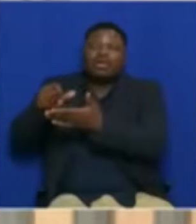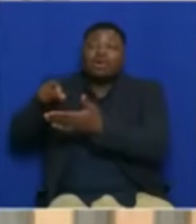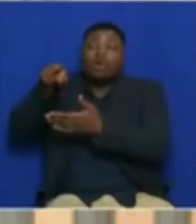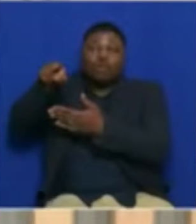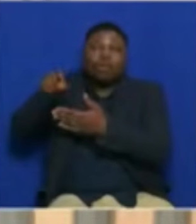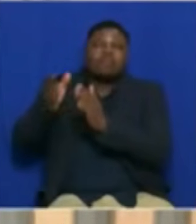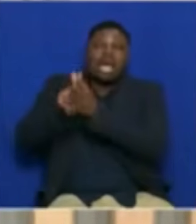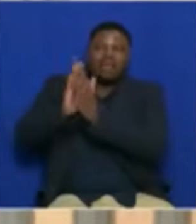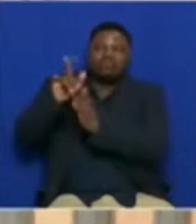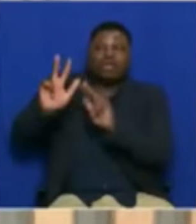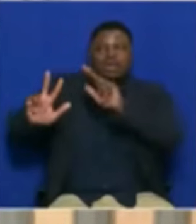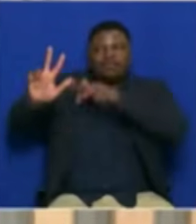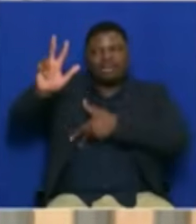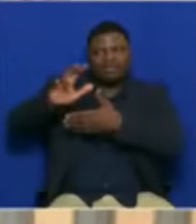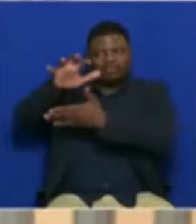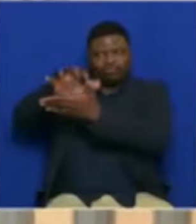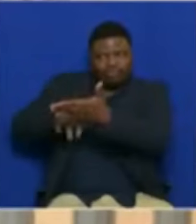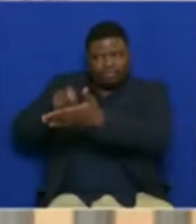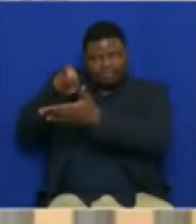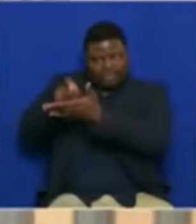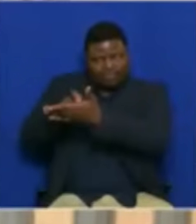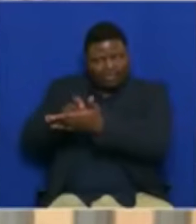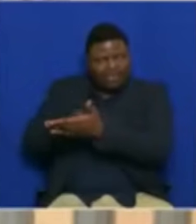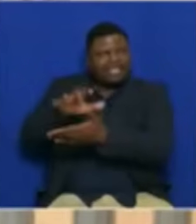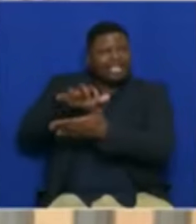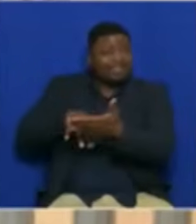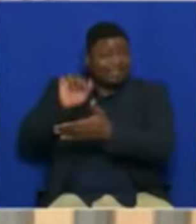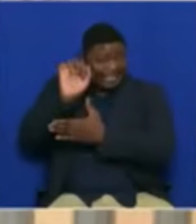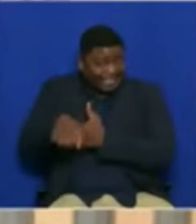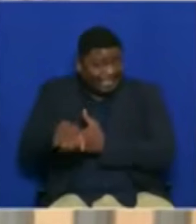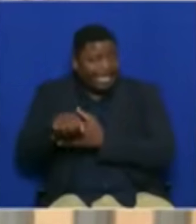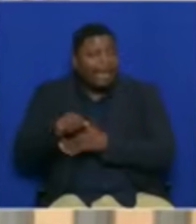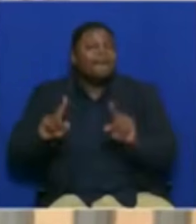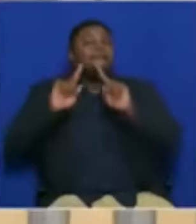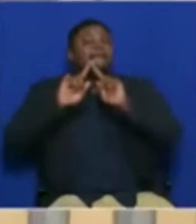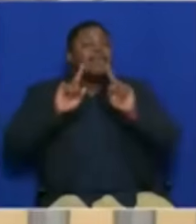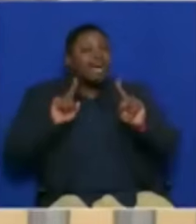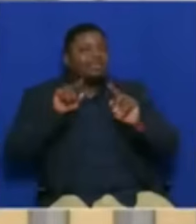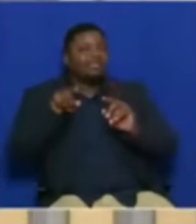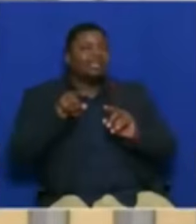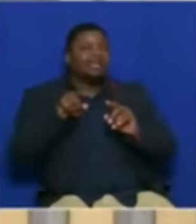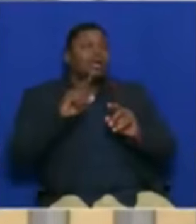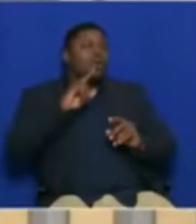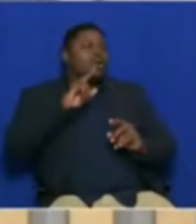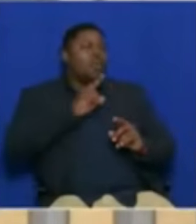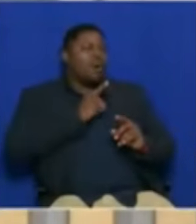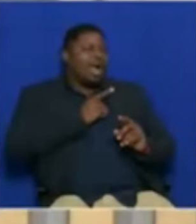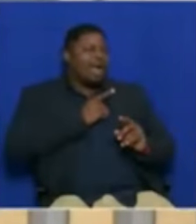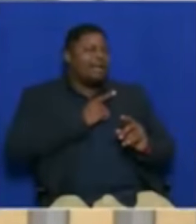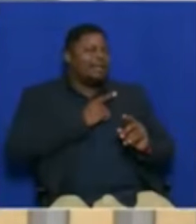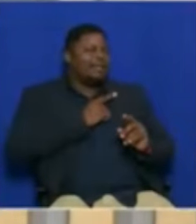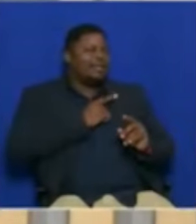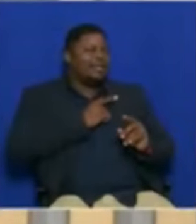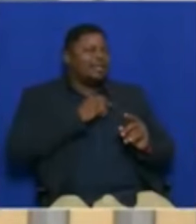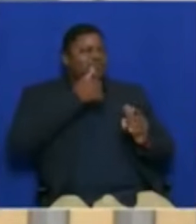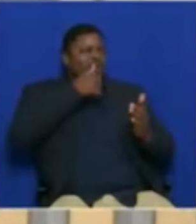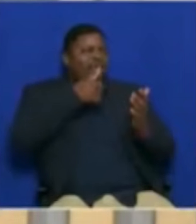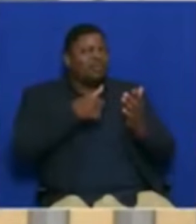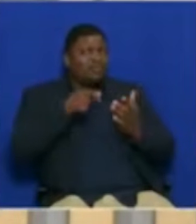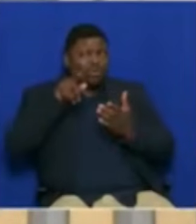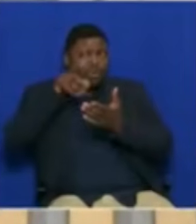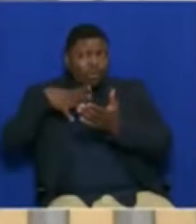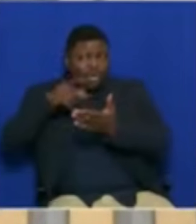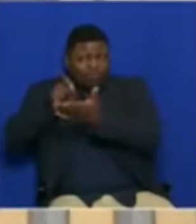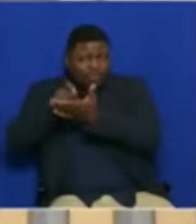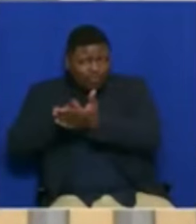on? The fact remains, if he was aware of this letter, Come again? whether he was aware of this letter, Yes. that